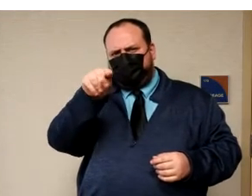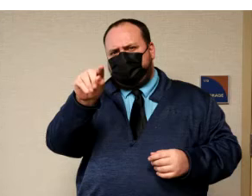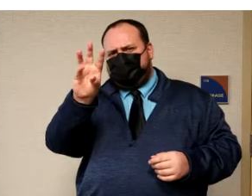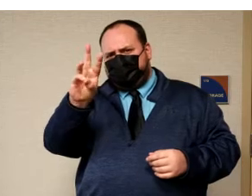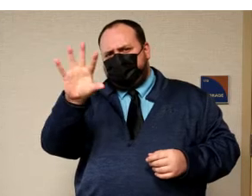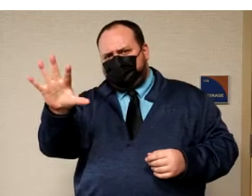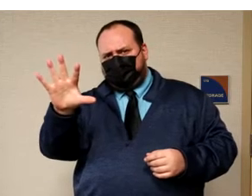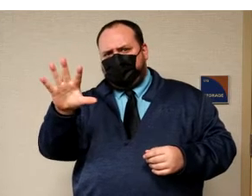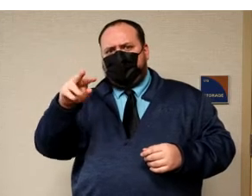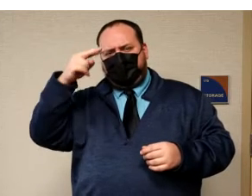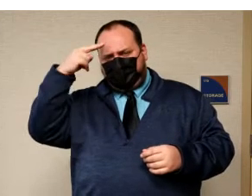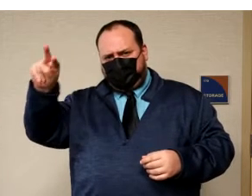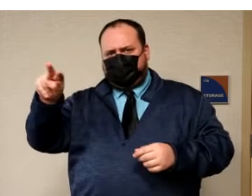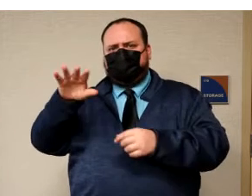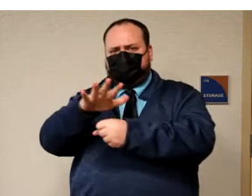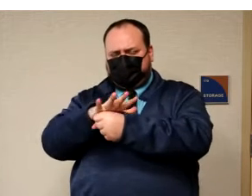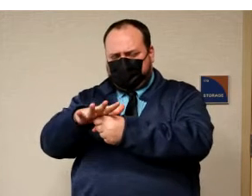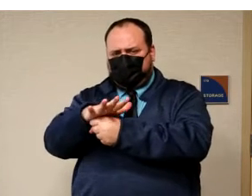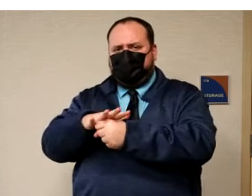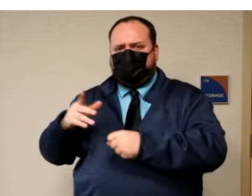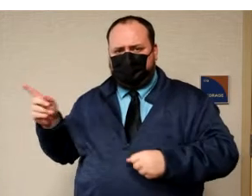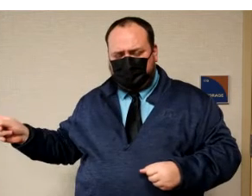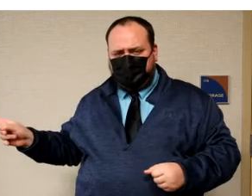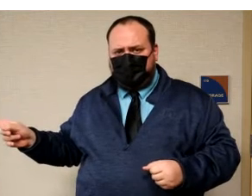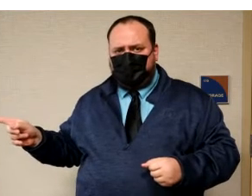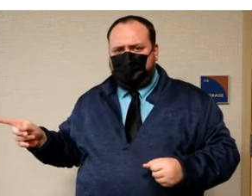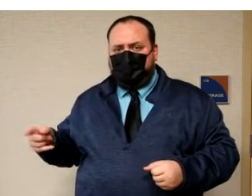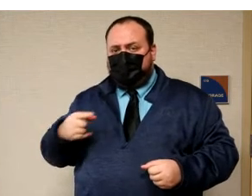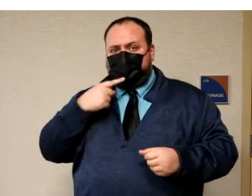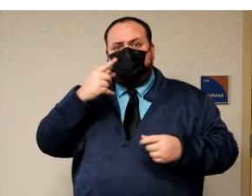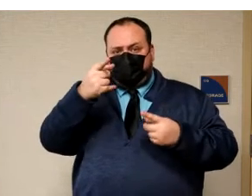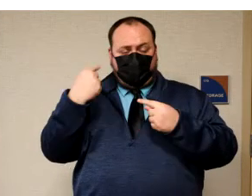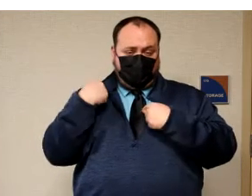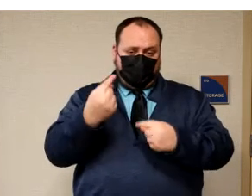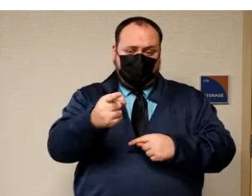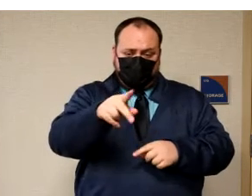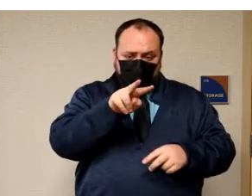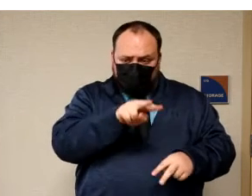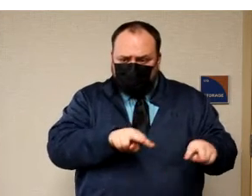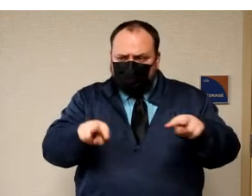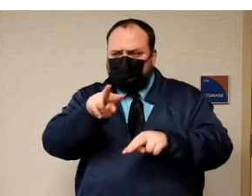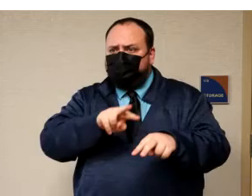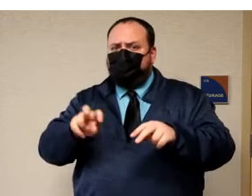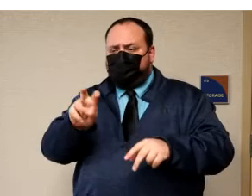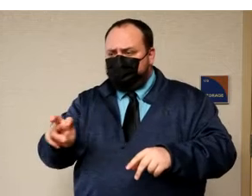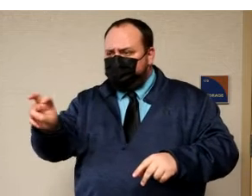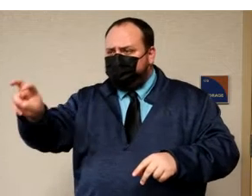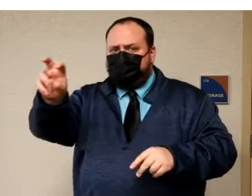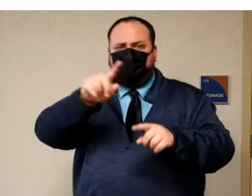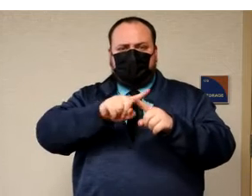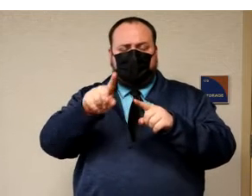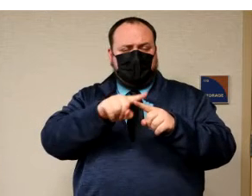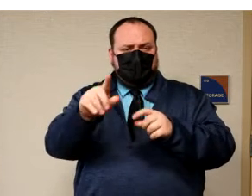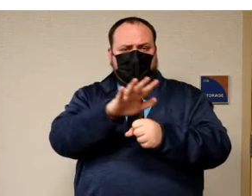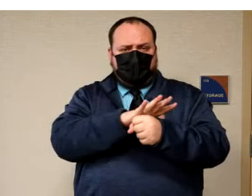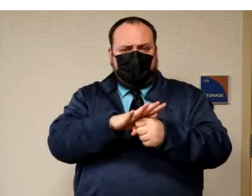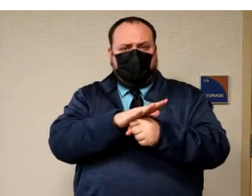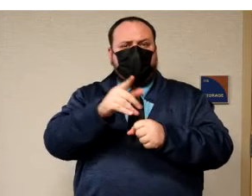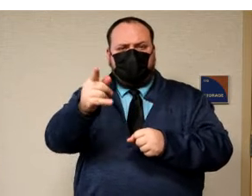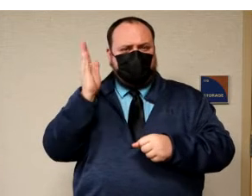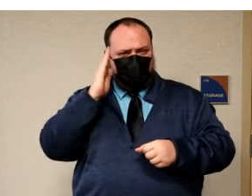60.65% Hispanic CVAP. And I think as we move through these, you'll find that the